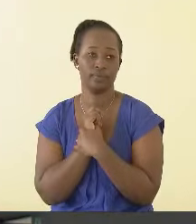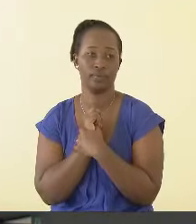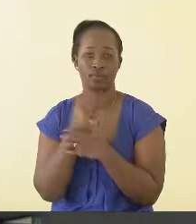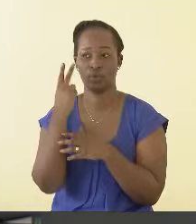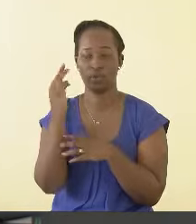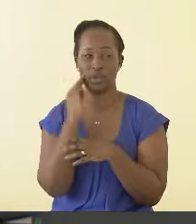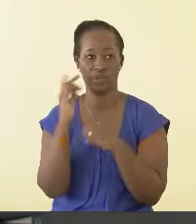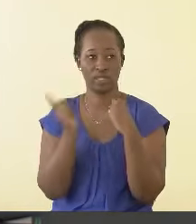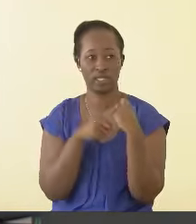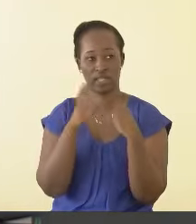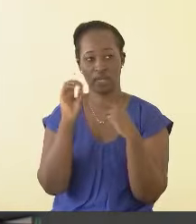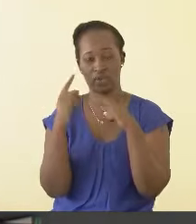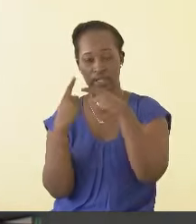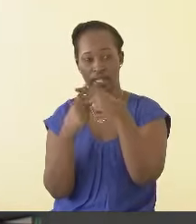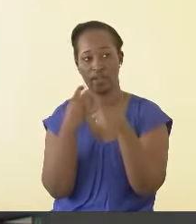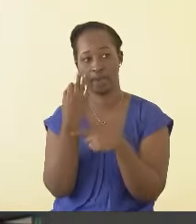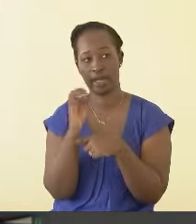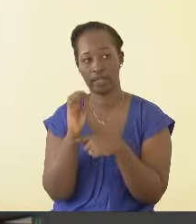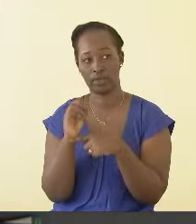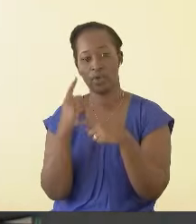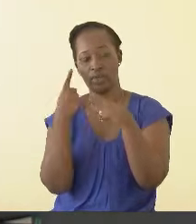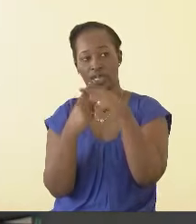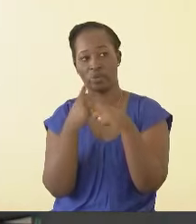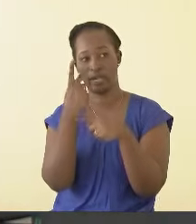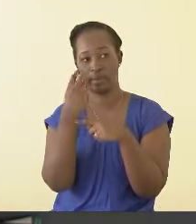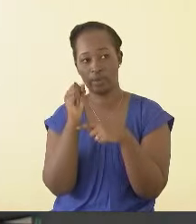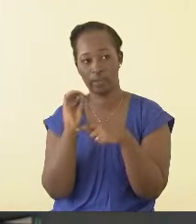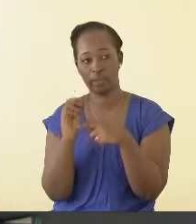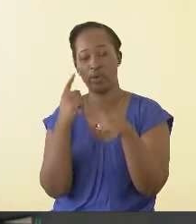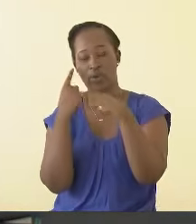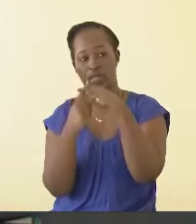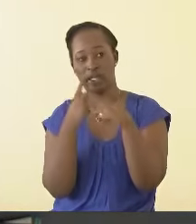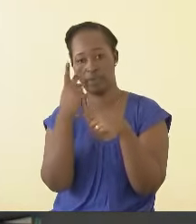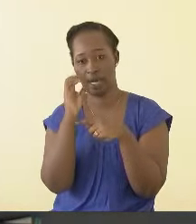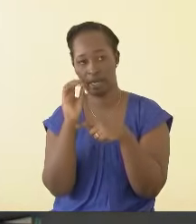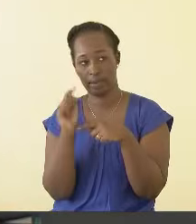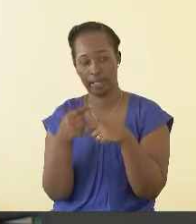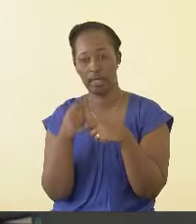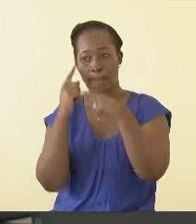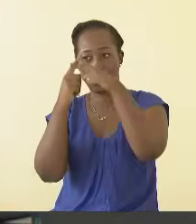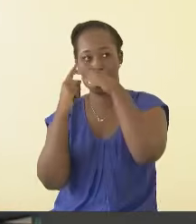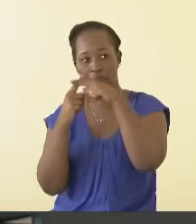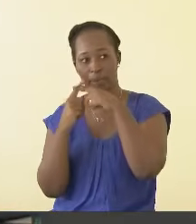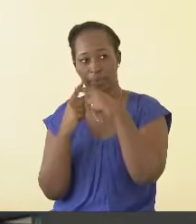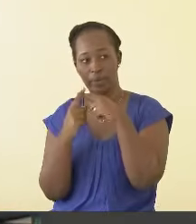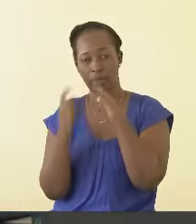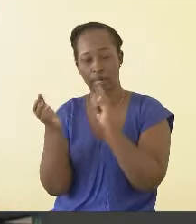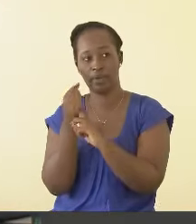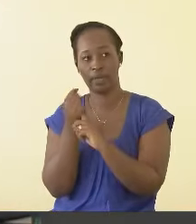2,600,000, add this, you add this, you add this. So when you add, this